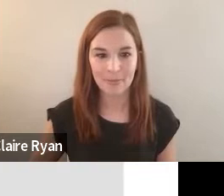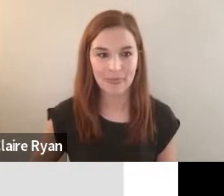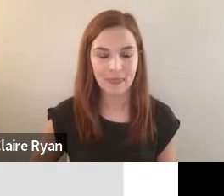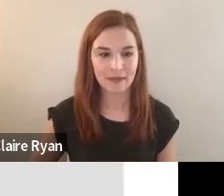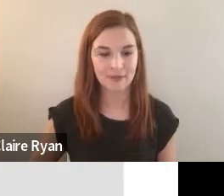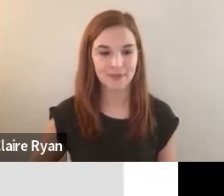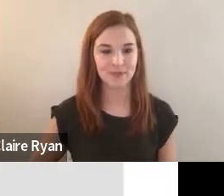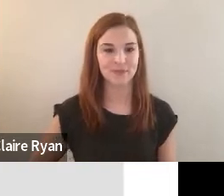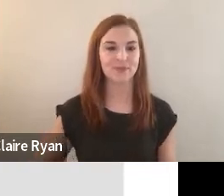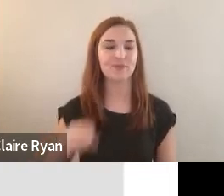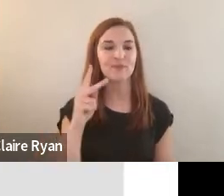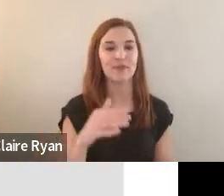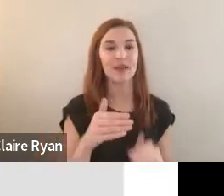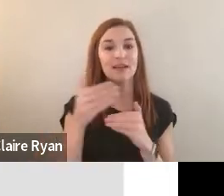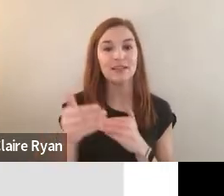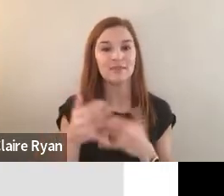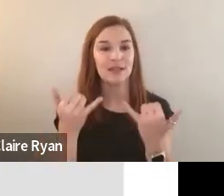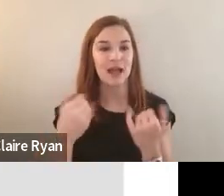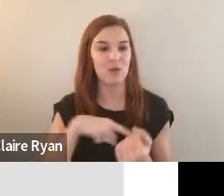Sorry about that. There we go.